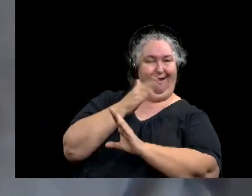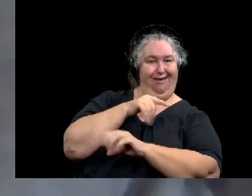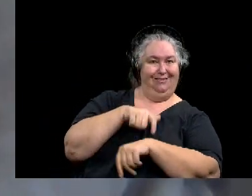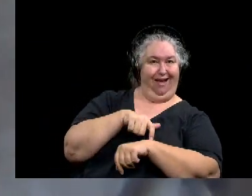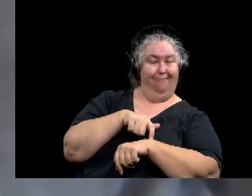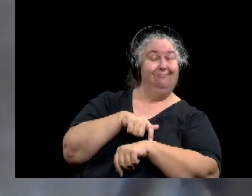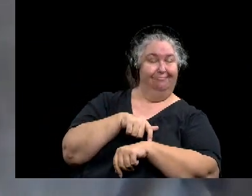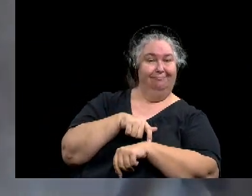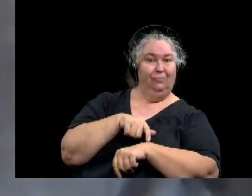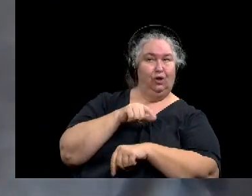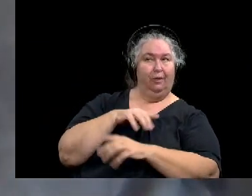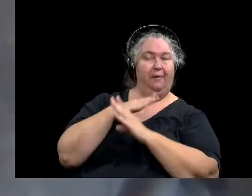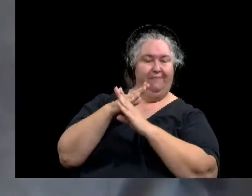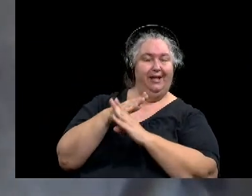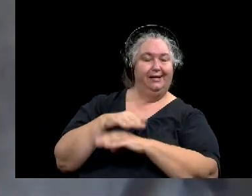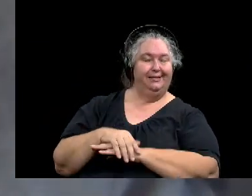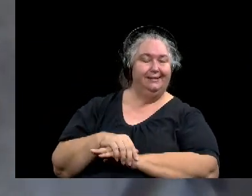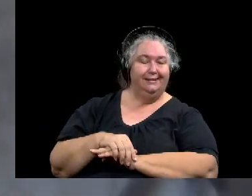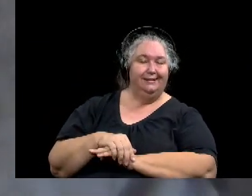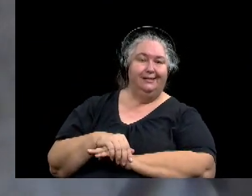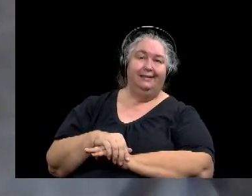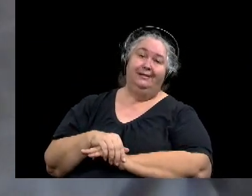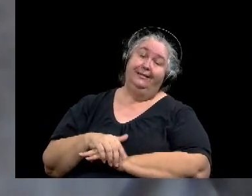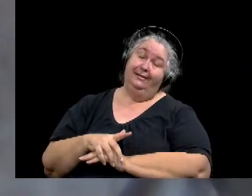have prevented that from happening. So